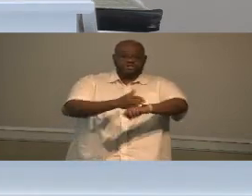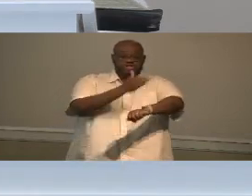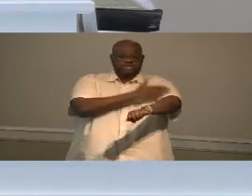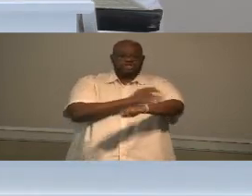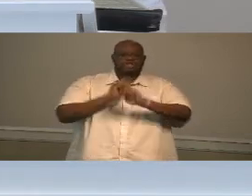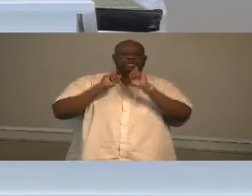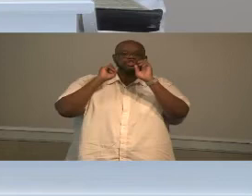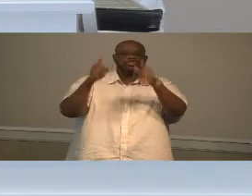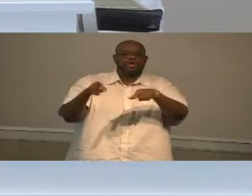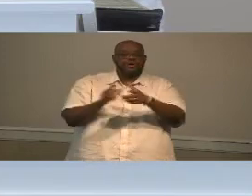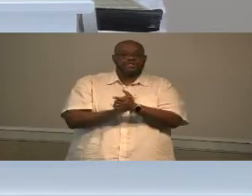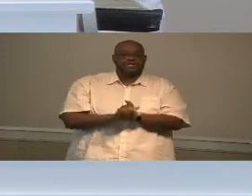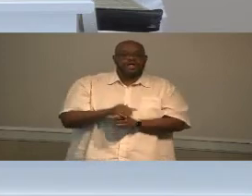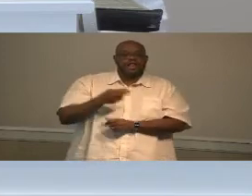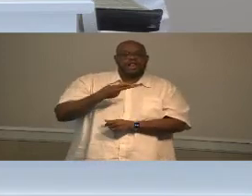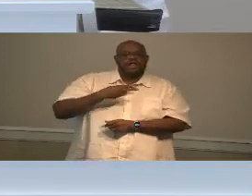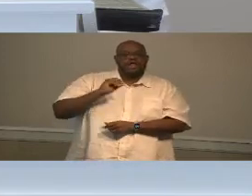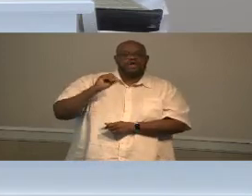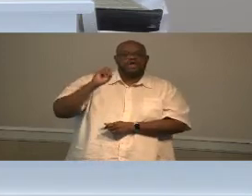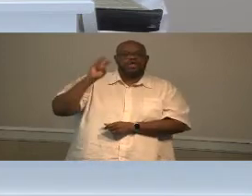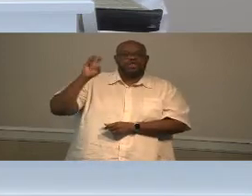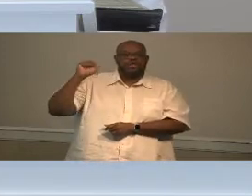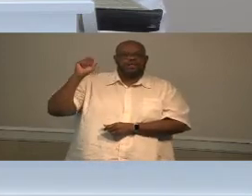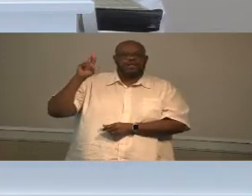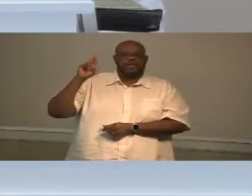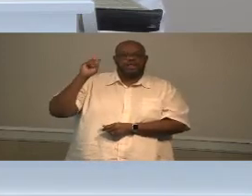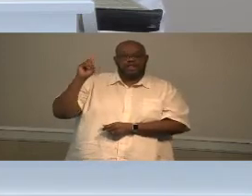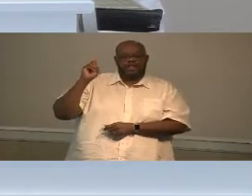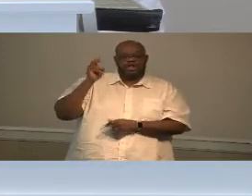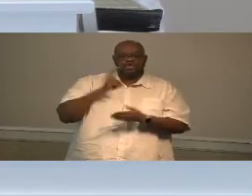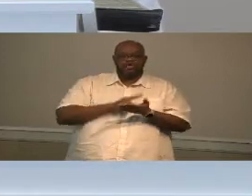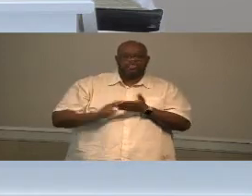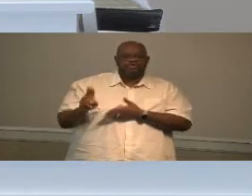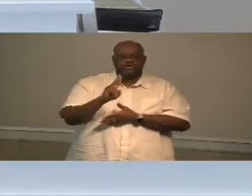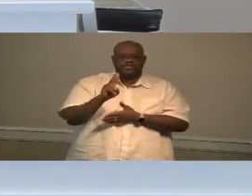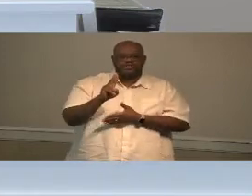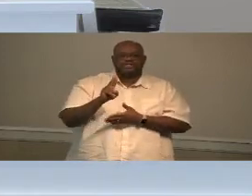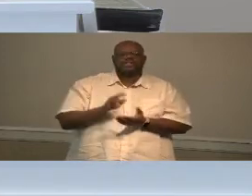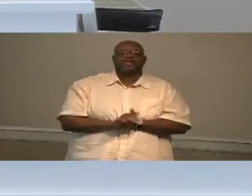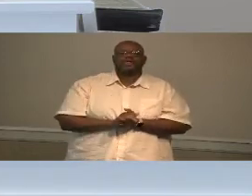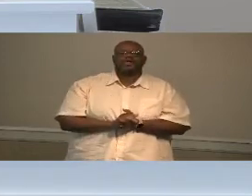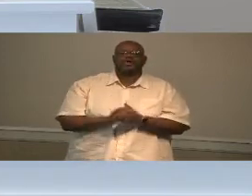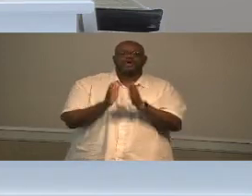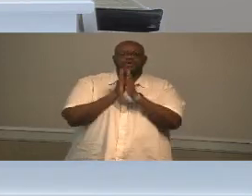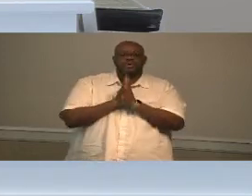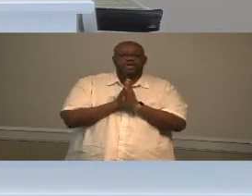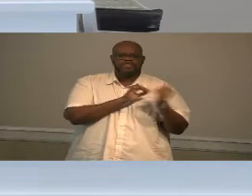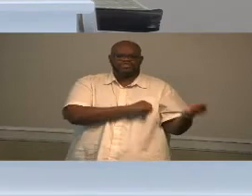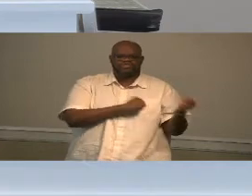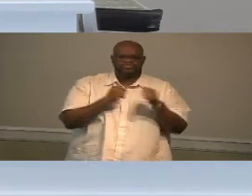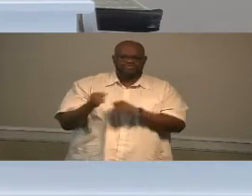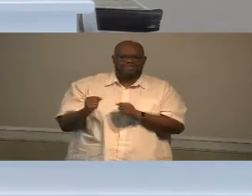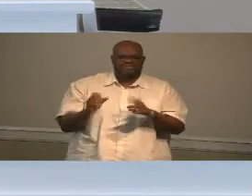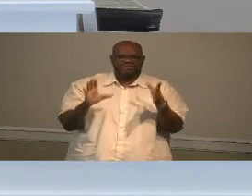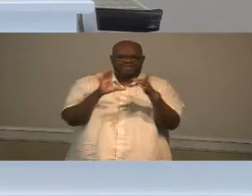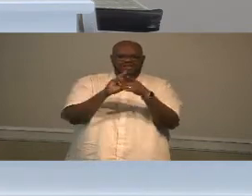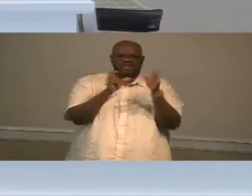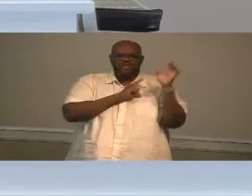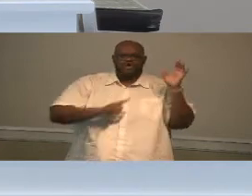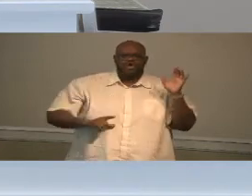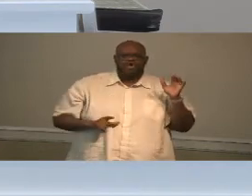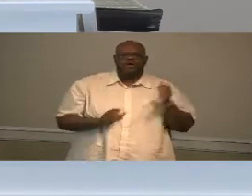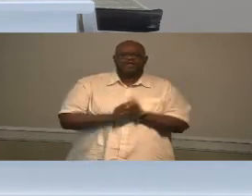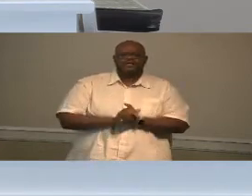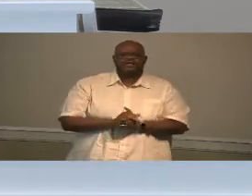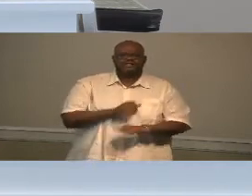Howard University, and so that's a blessing. We want to pray her strength in the Lord as she continues to put God first and